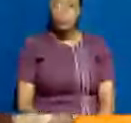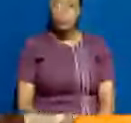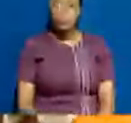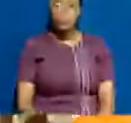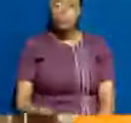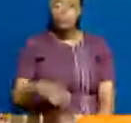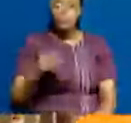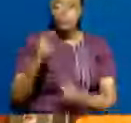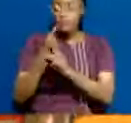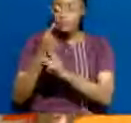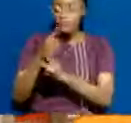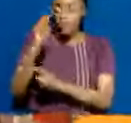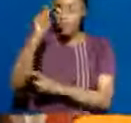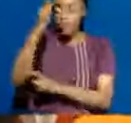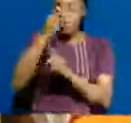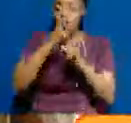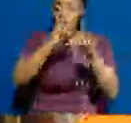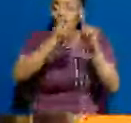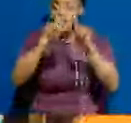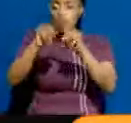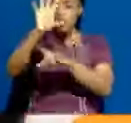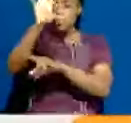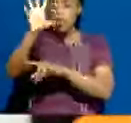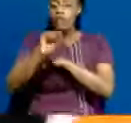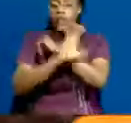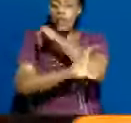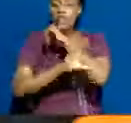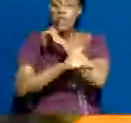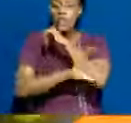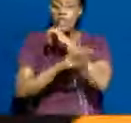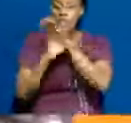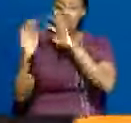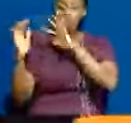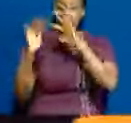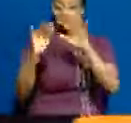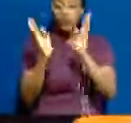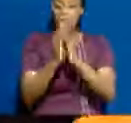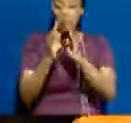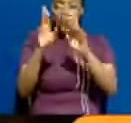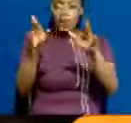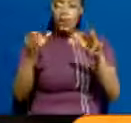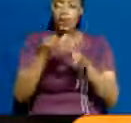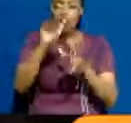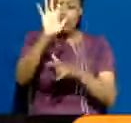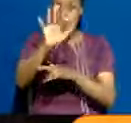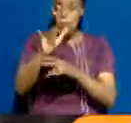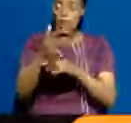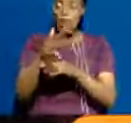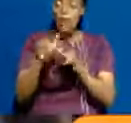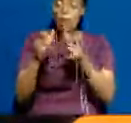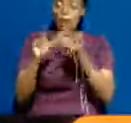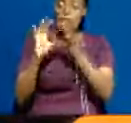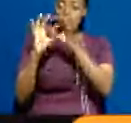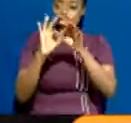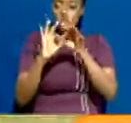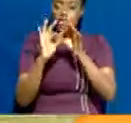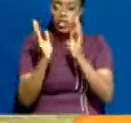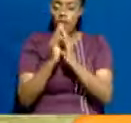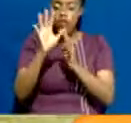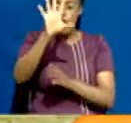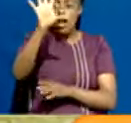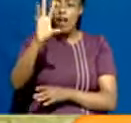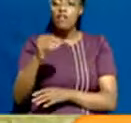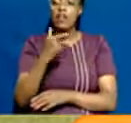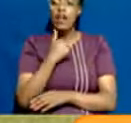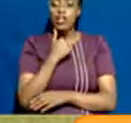Several heads of state and government from various African countries streamed into the meeting room for the fifth media coordination meeting of the African